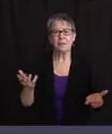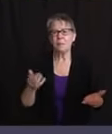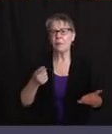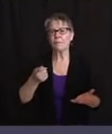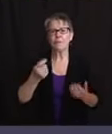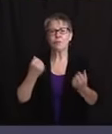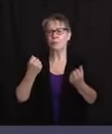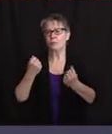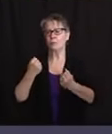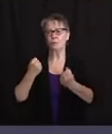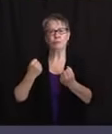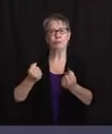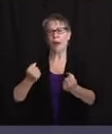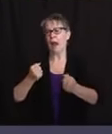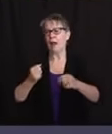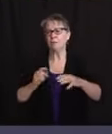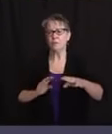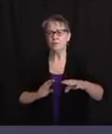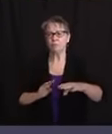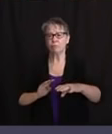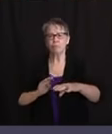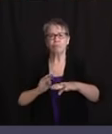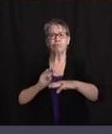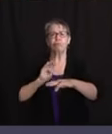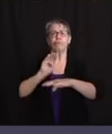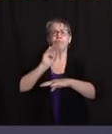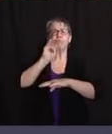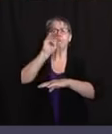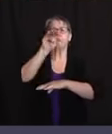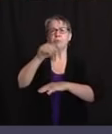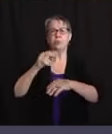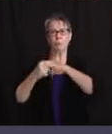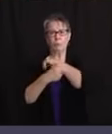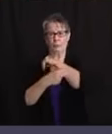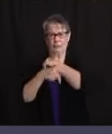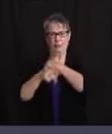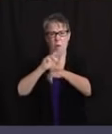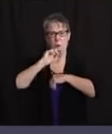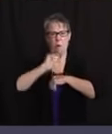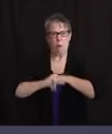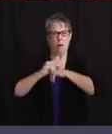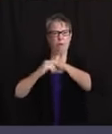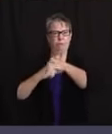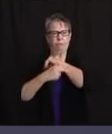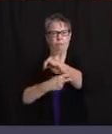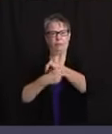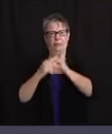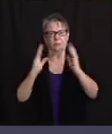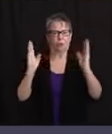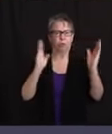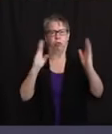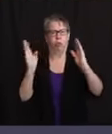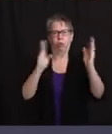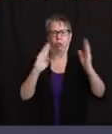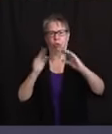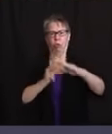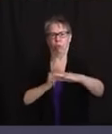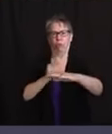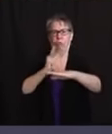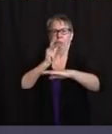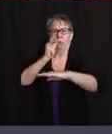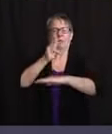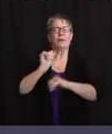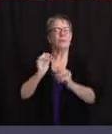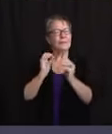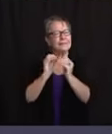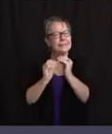Parkway that is way old and way long needed to be repaired or replaced. It's the 2 lanes in the south that